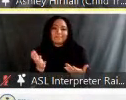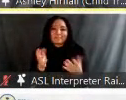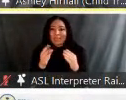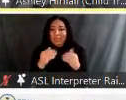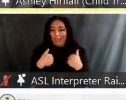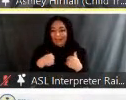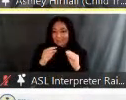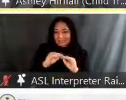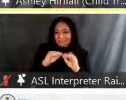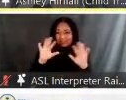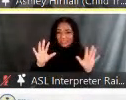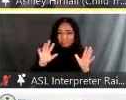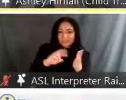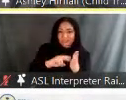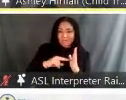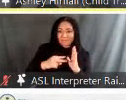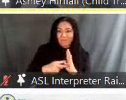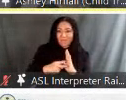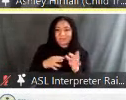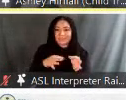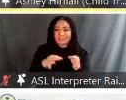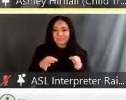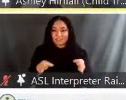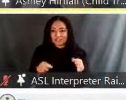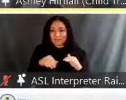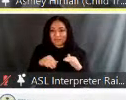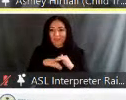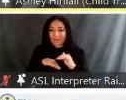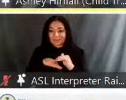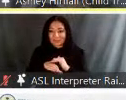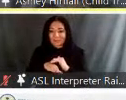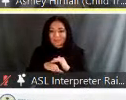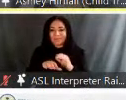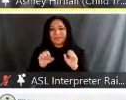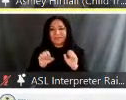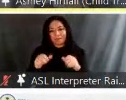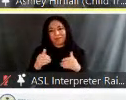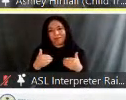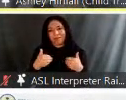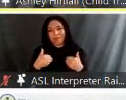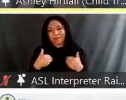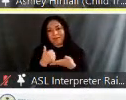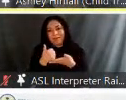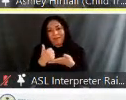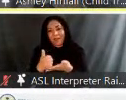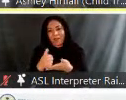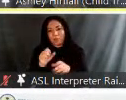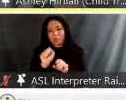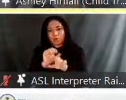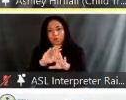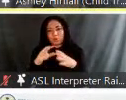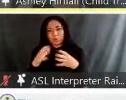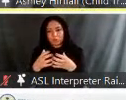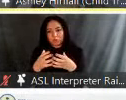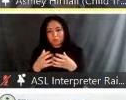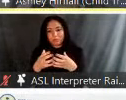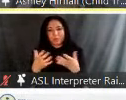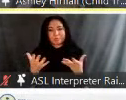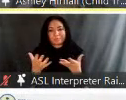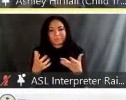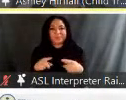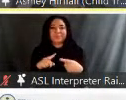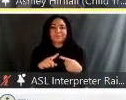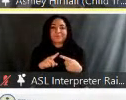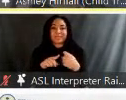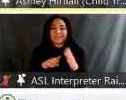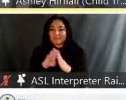defined definition of access can really help the work group do these 4 following things. First, it can help you all develop a more